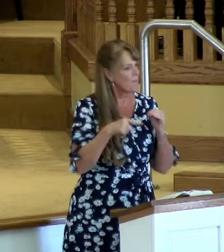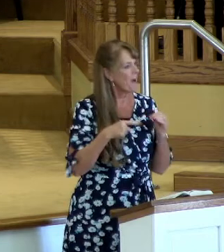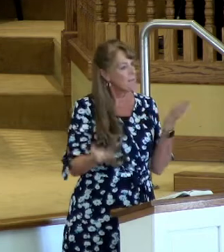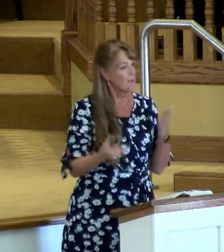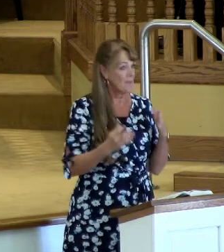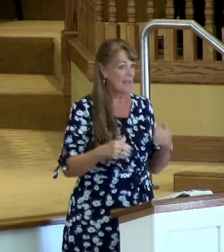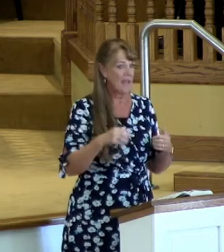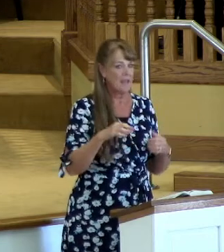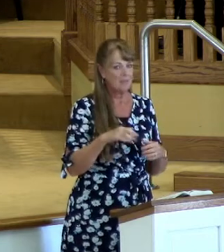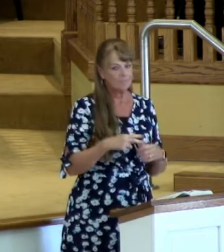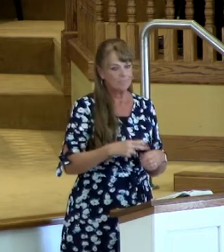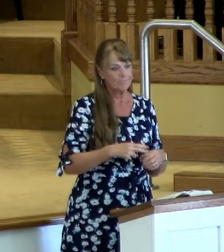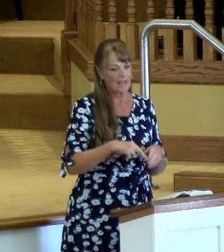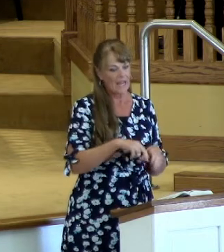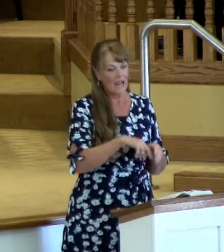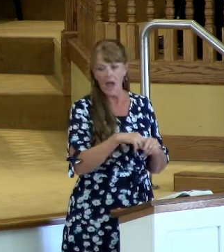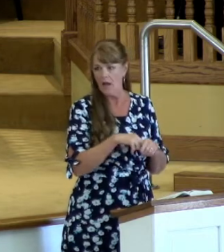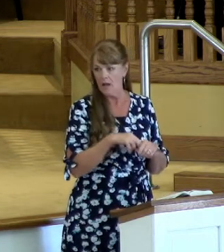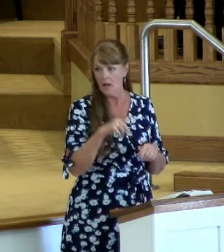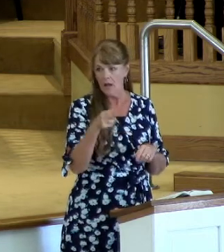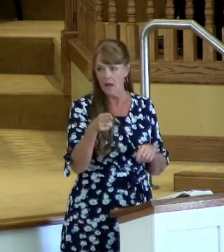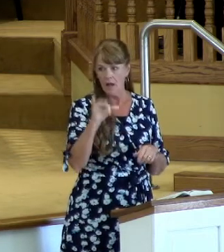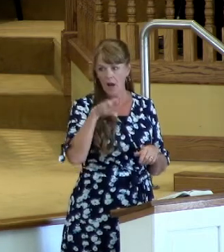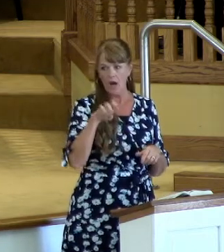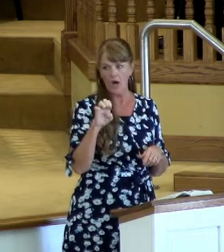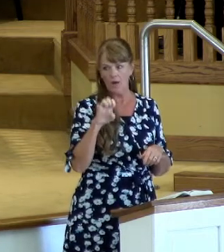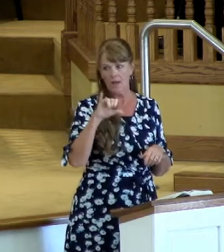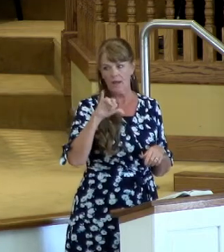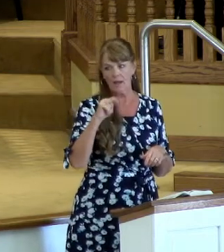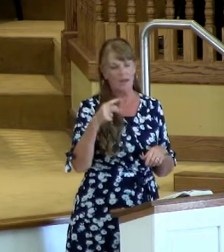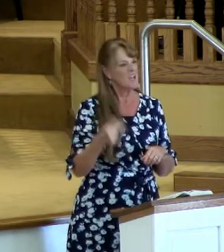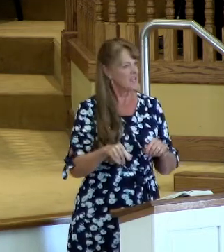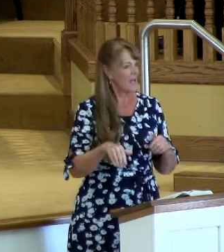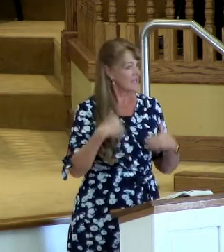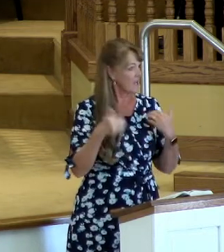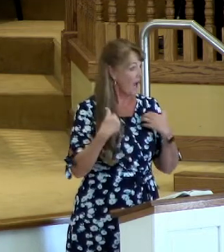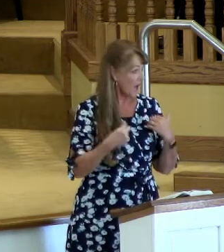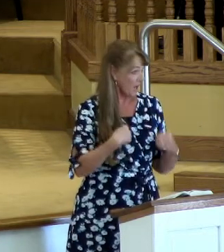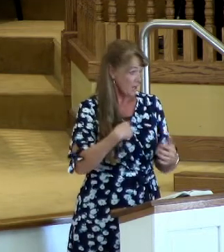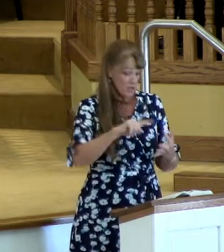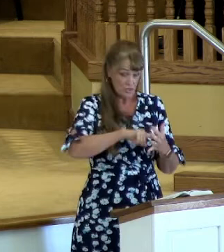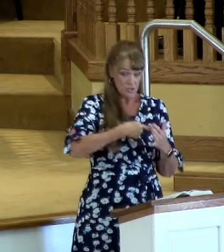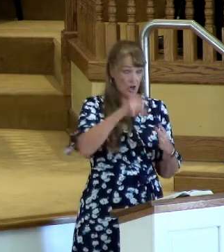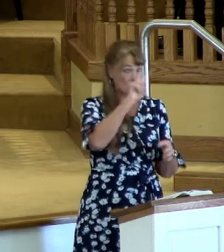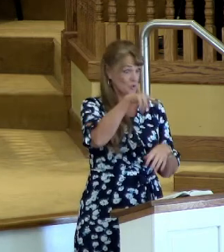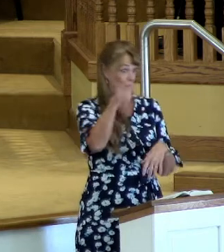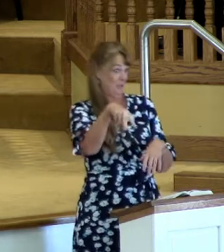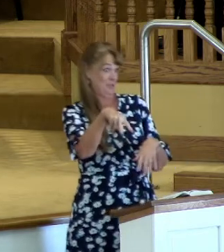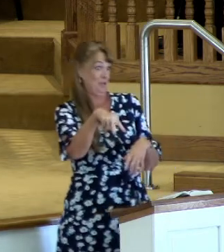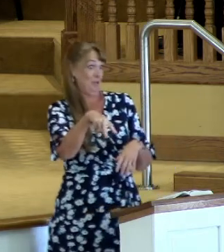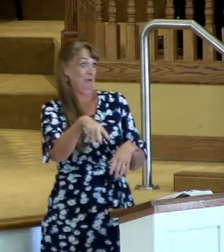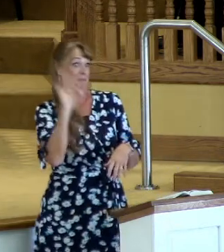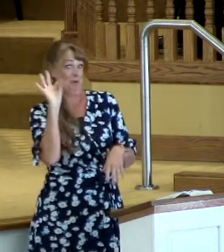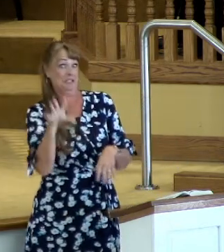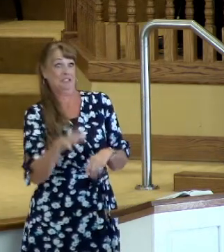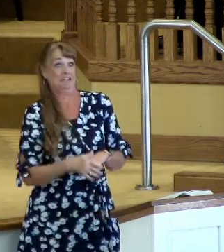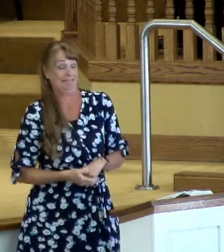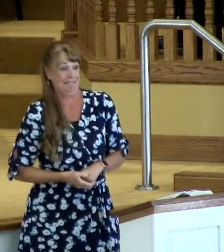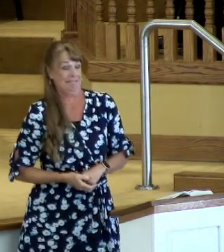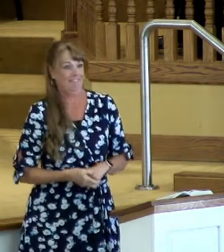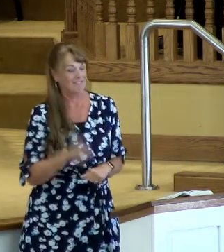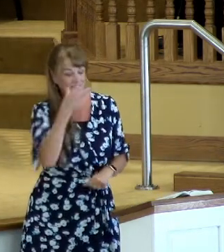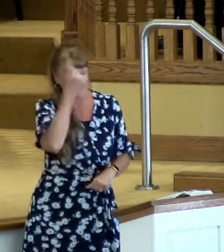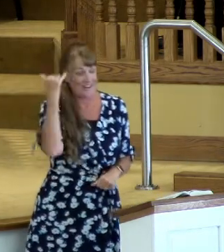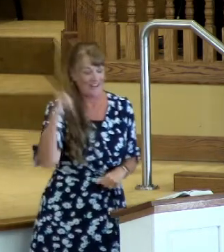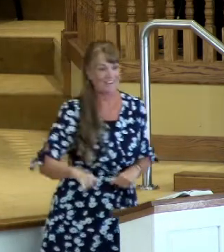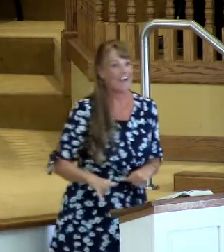possibly to hire down the road. And she goes, well, so-and-so might be too young or so-and-so. I said, I started pastoring at 22. And she's like, oh, yeah, sometimes we forget that, you know. God